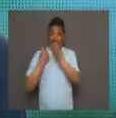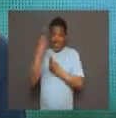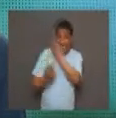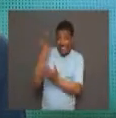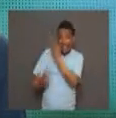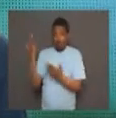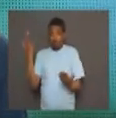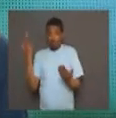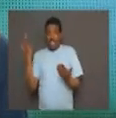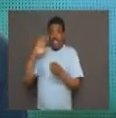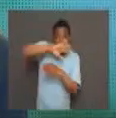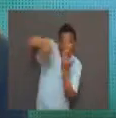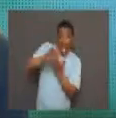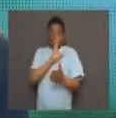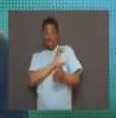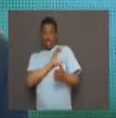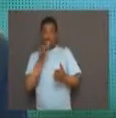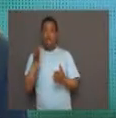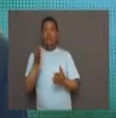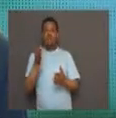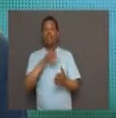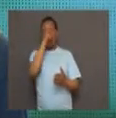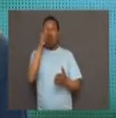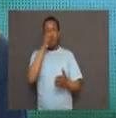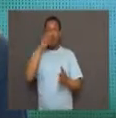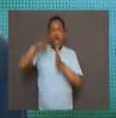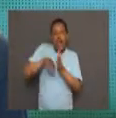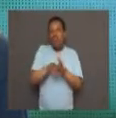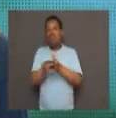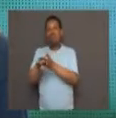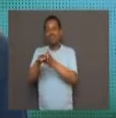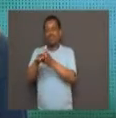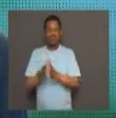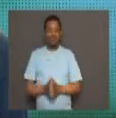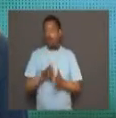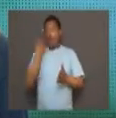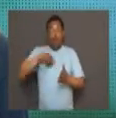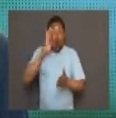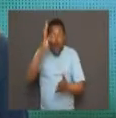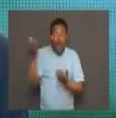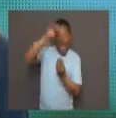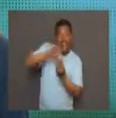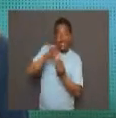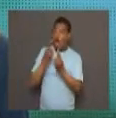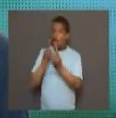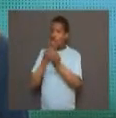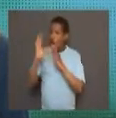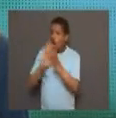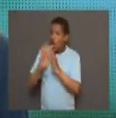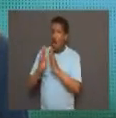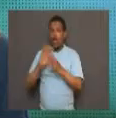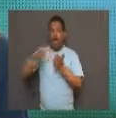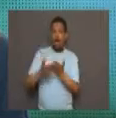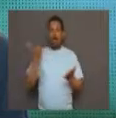general characteristics of Ethiopian rivers. We will also talk about